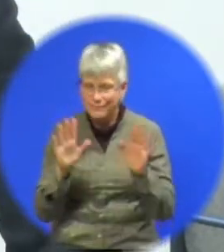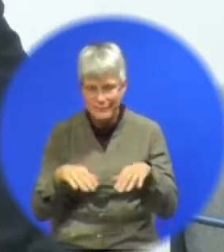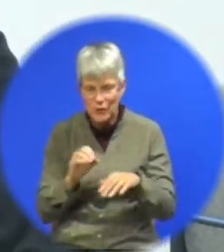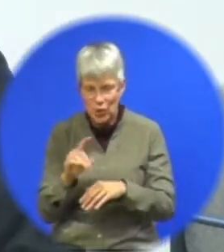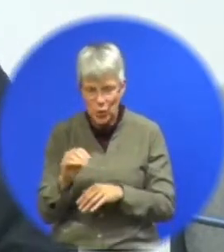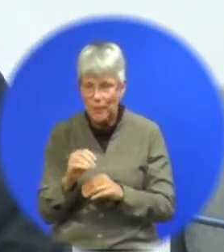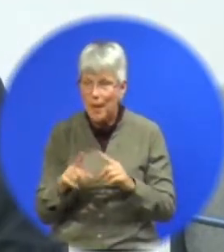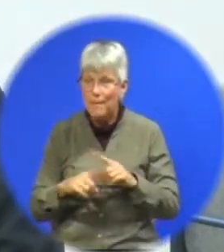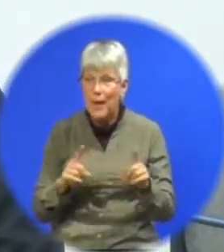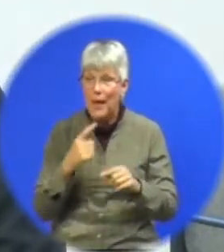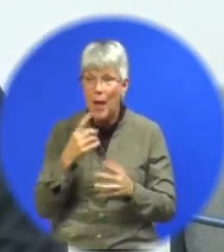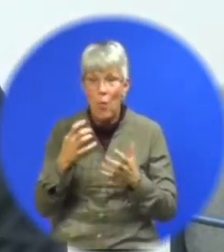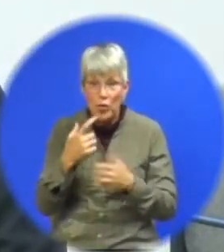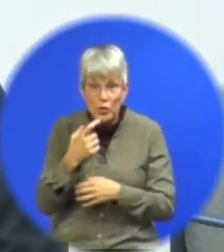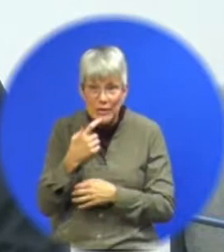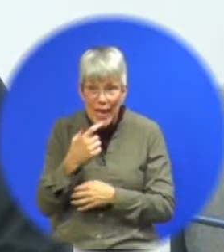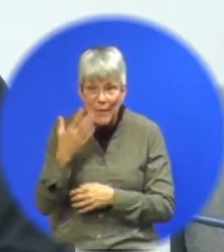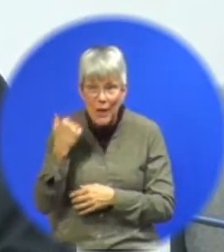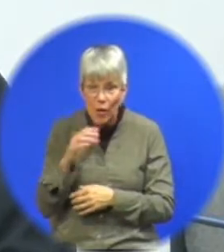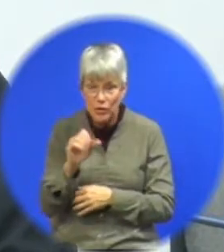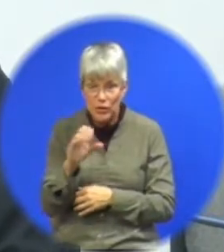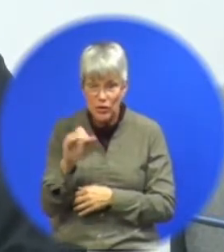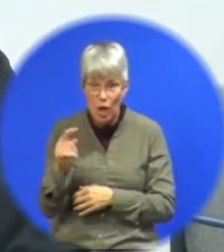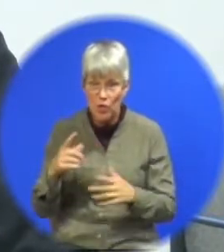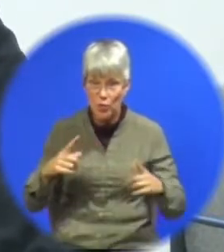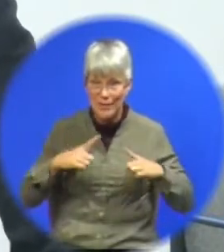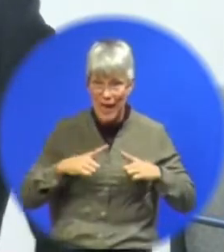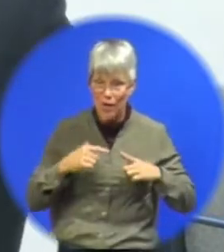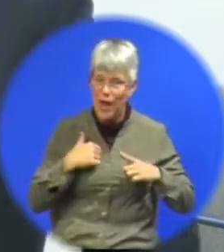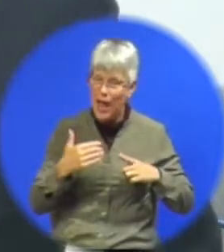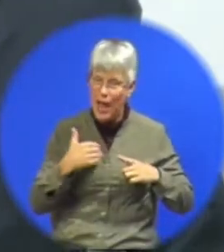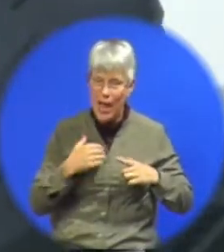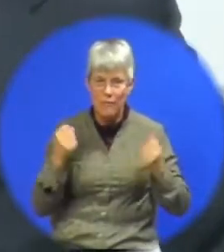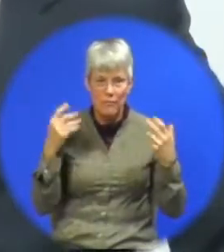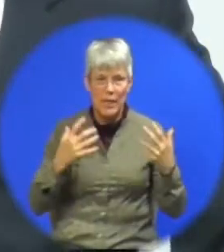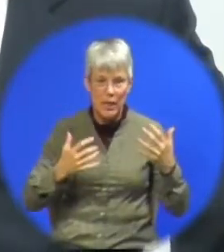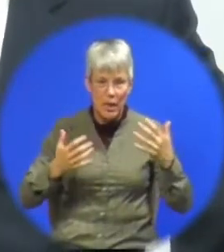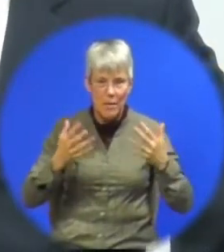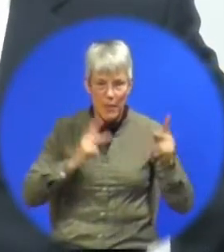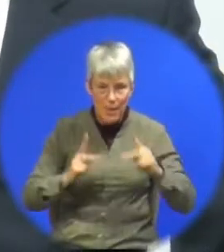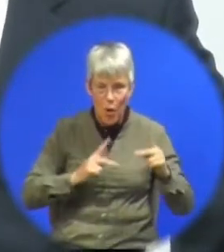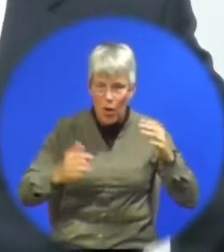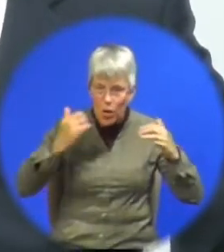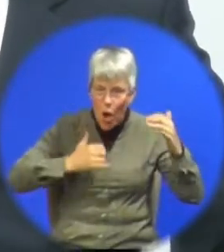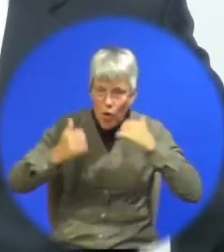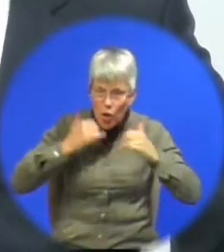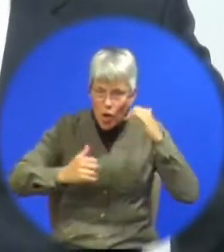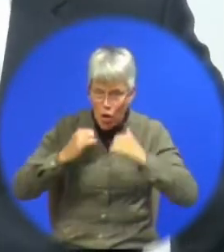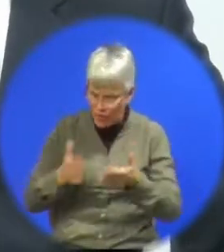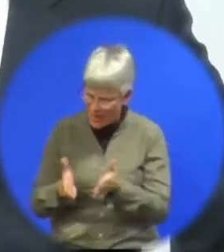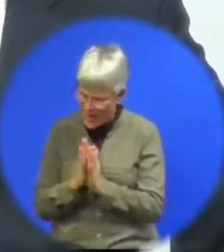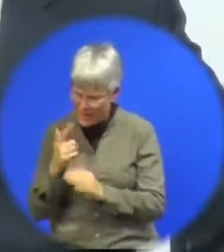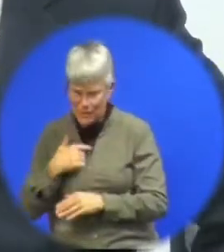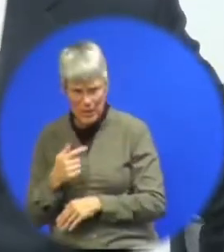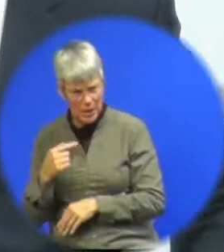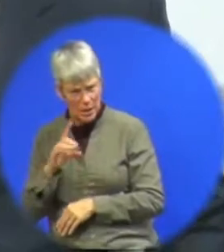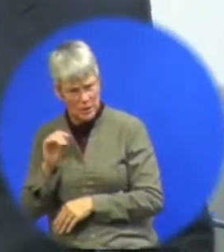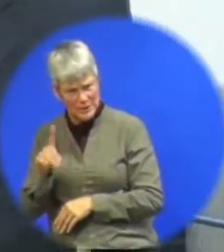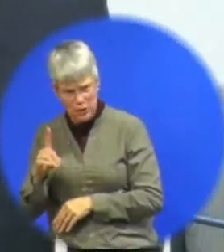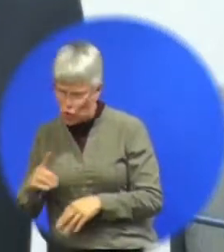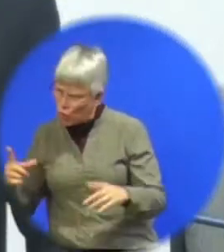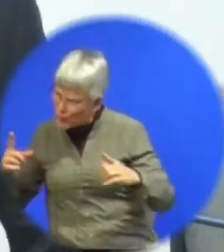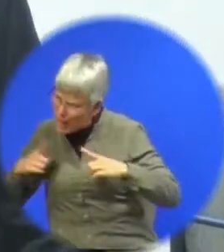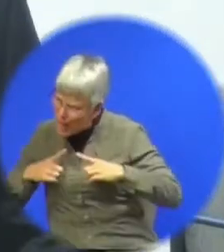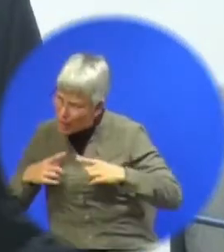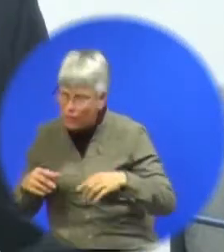I would say that since Scott has retired, I have received numerous calls asking me if I had retired, and I have not.